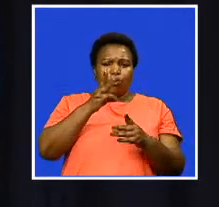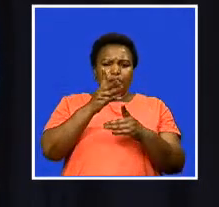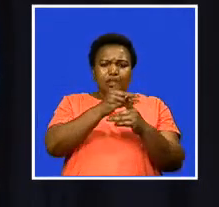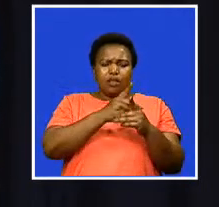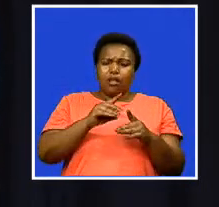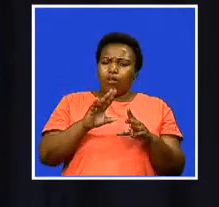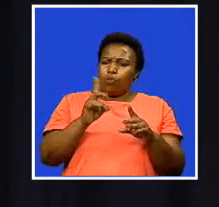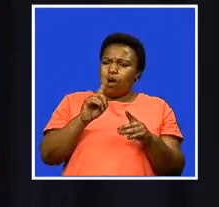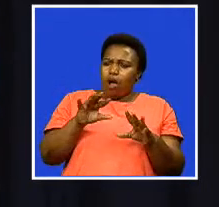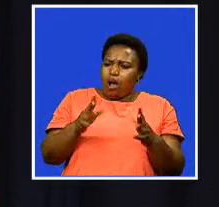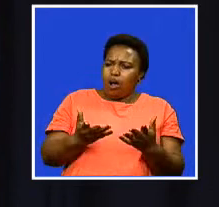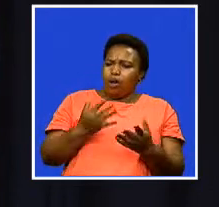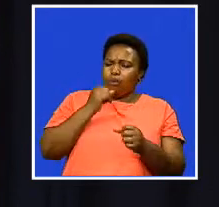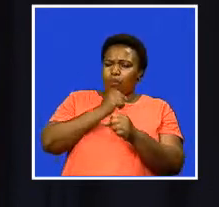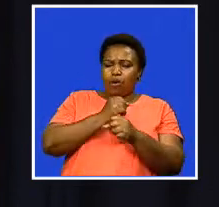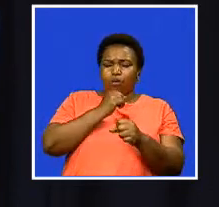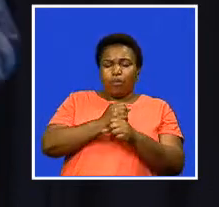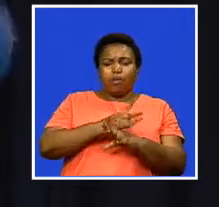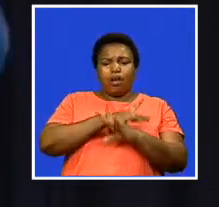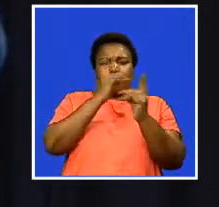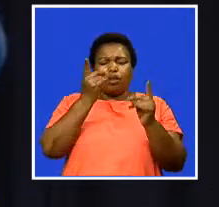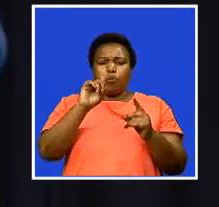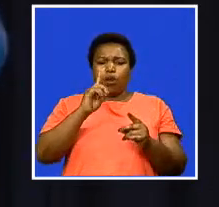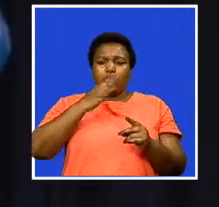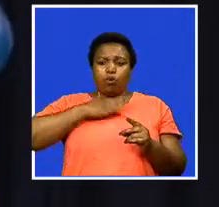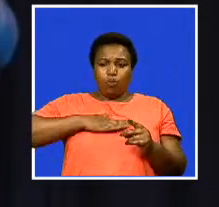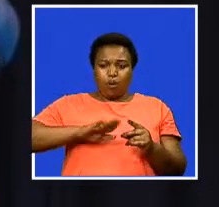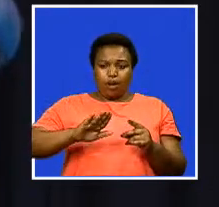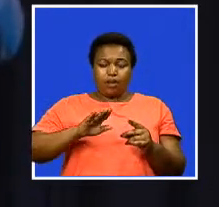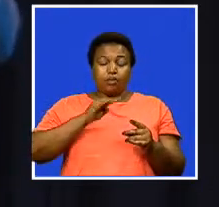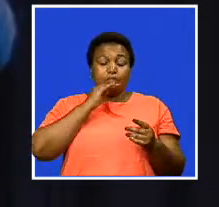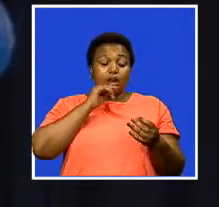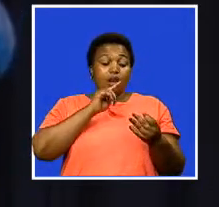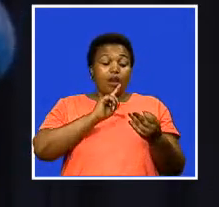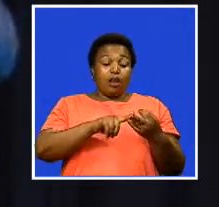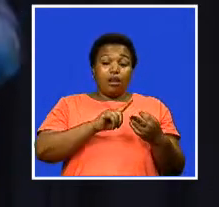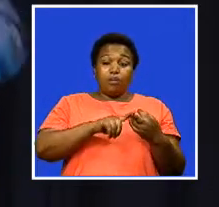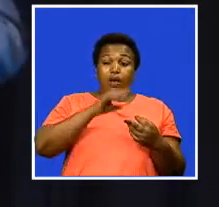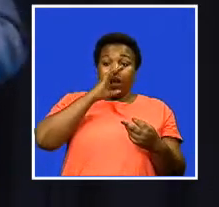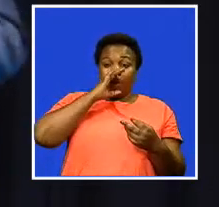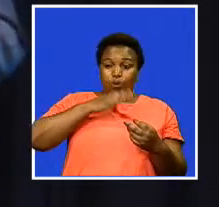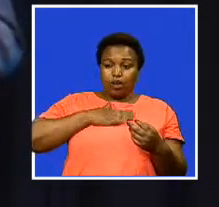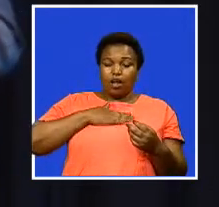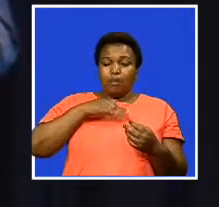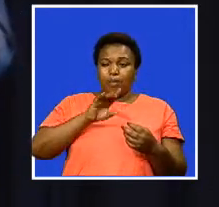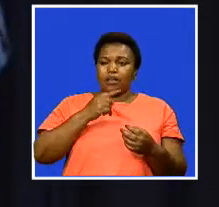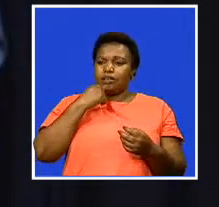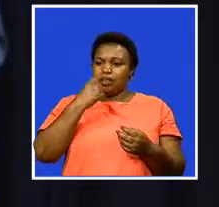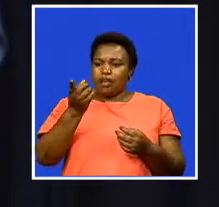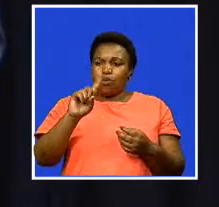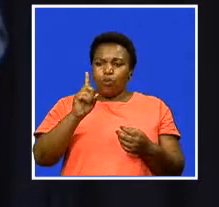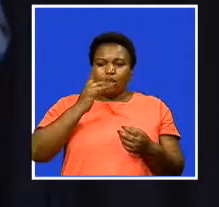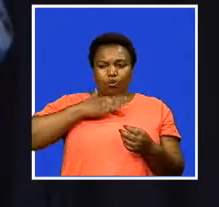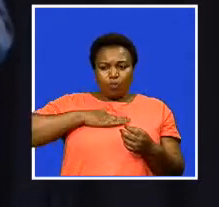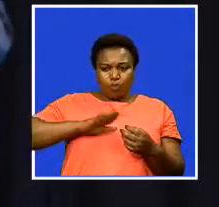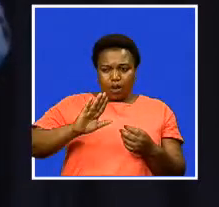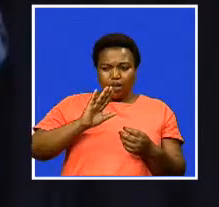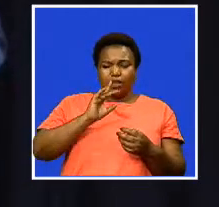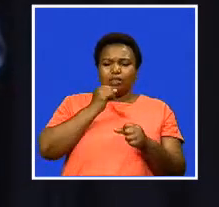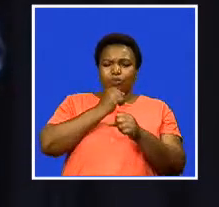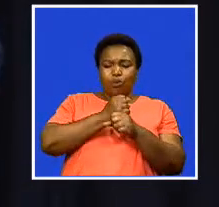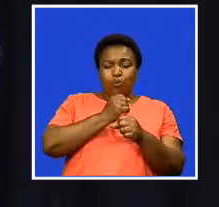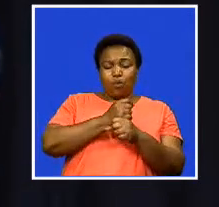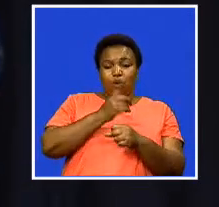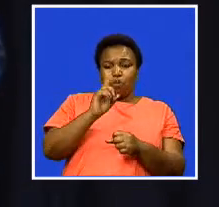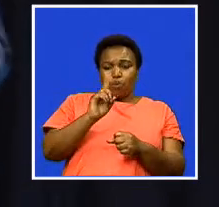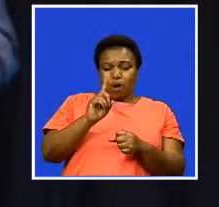health basho ukuthi bafuna ini baka water and sanitation basho basho nalabanye labaconzene